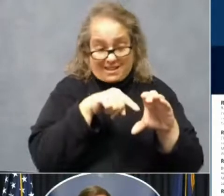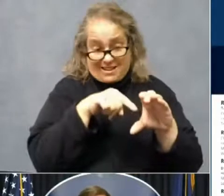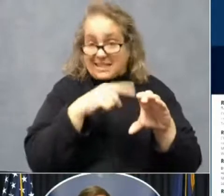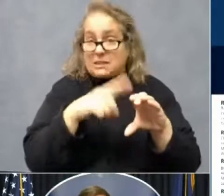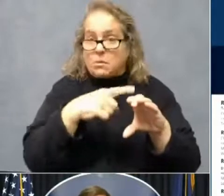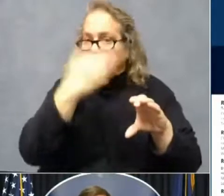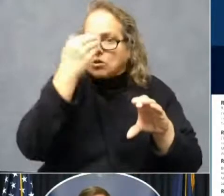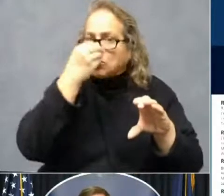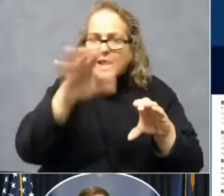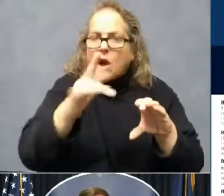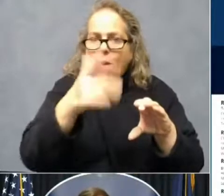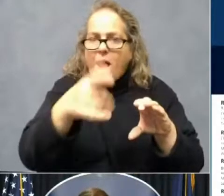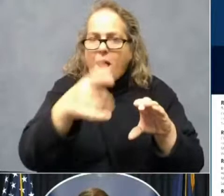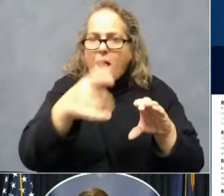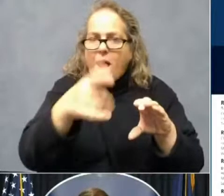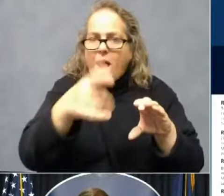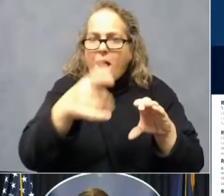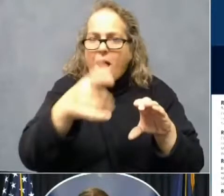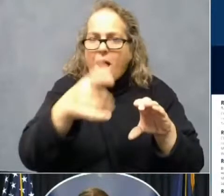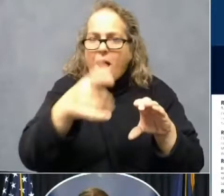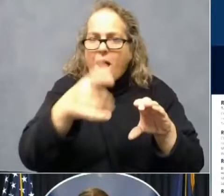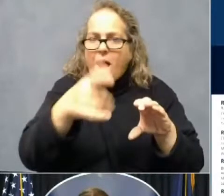need hospitalization, you